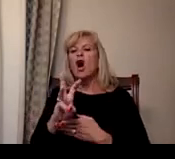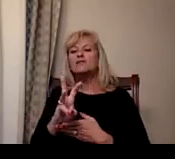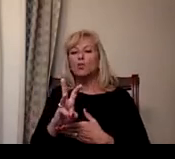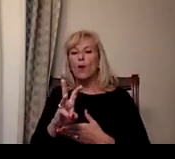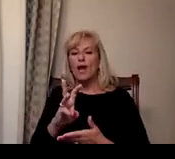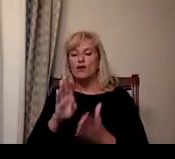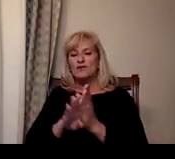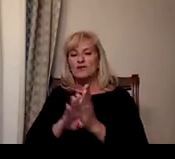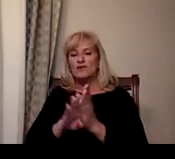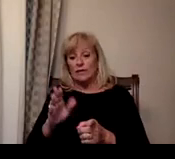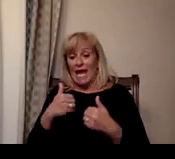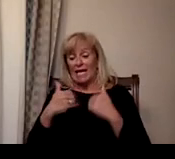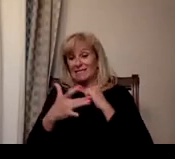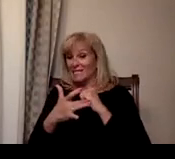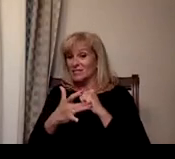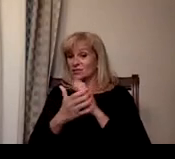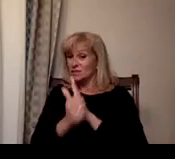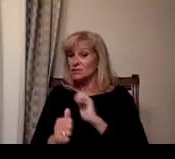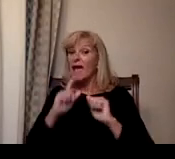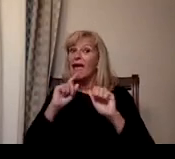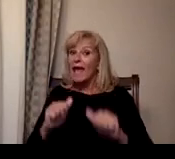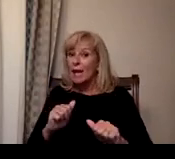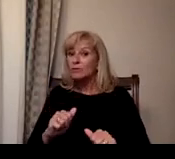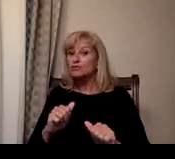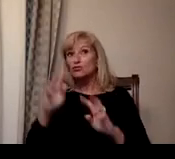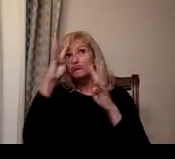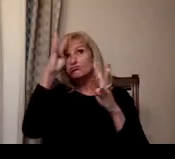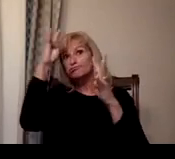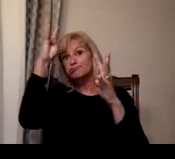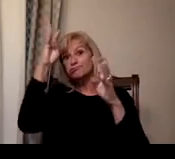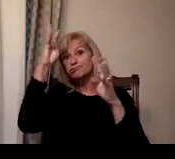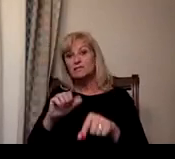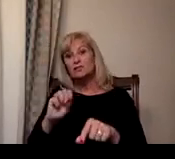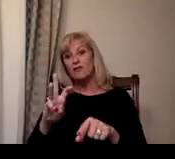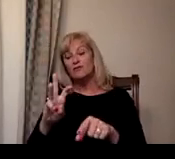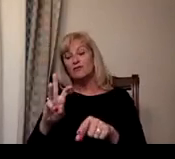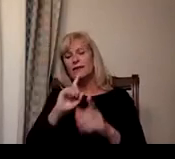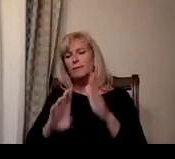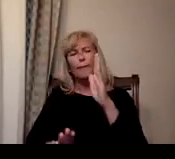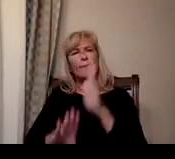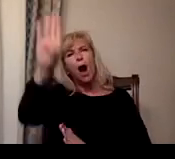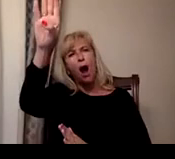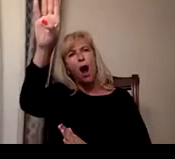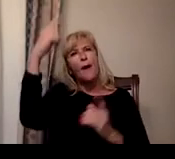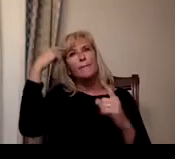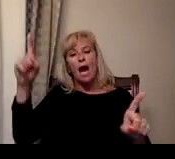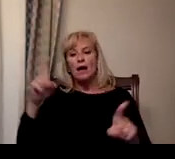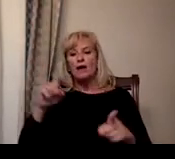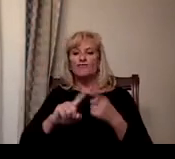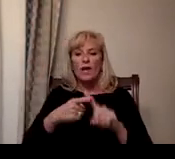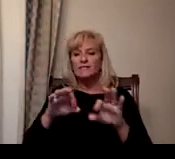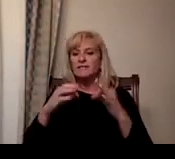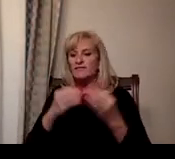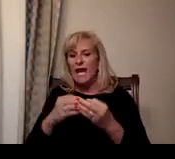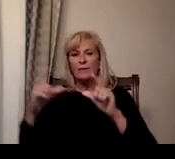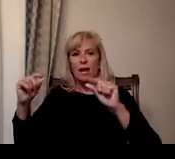technical skills to be able to create that technology, and it literally took off like you can't believe. His friends and family told people who